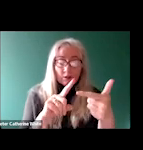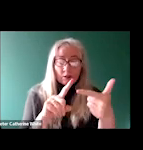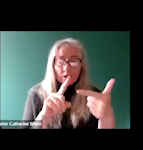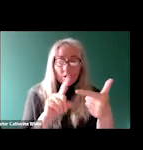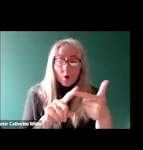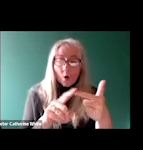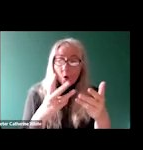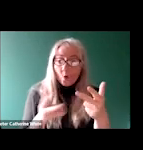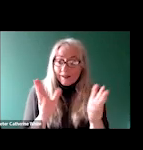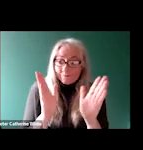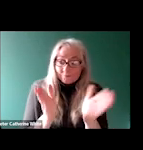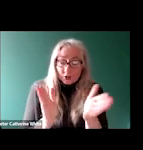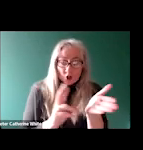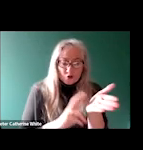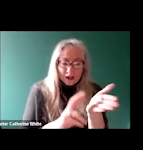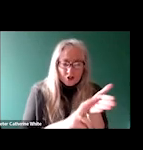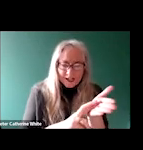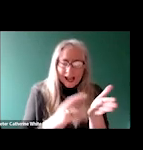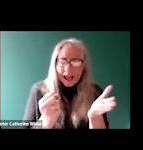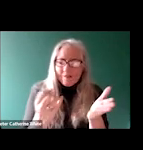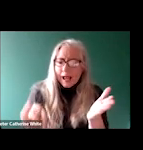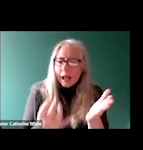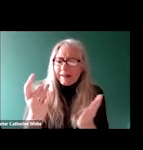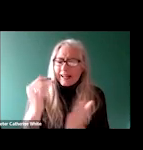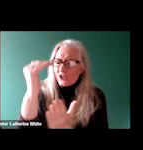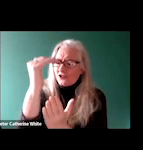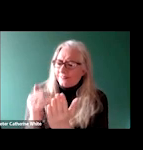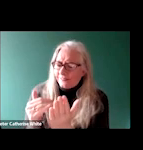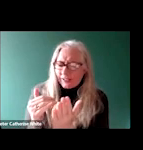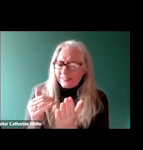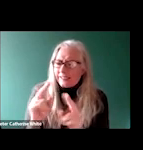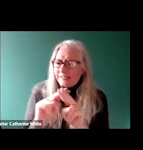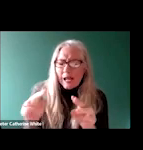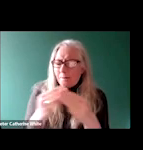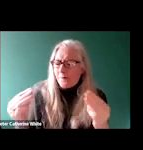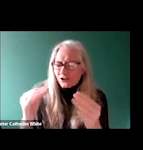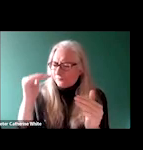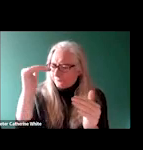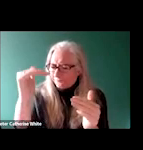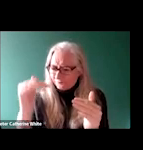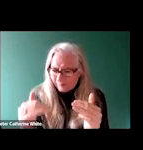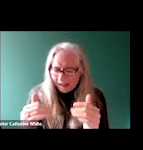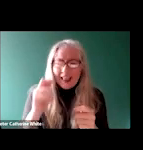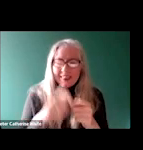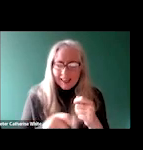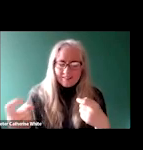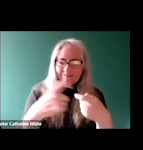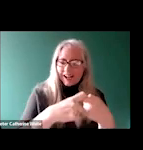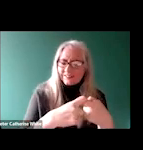you register, there's a little bit of an application process, not much, but that'll be assessed, and then you'll be contacted